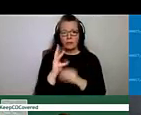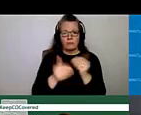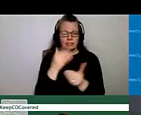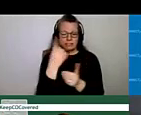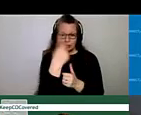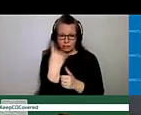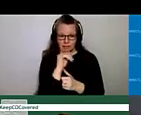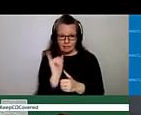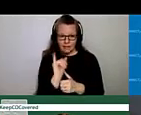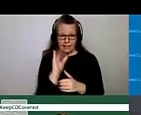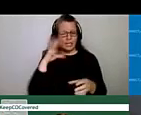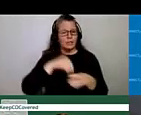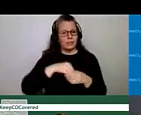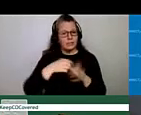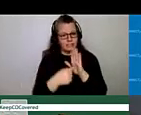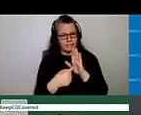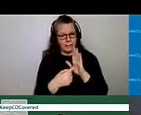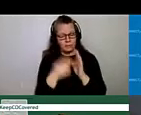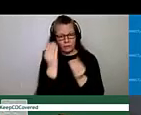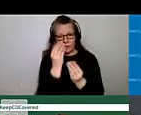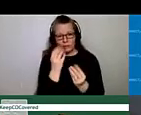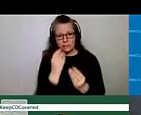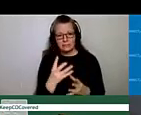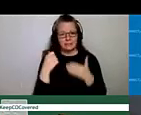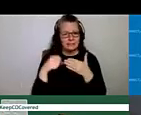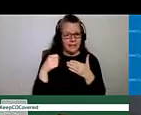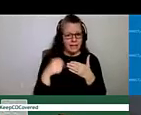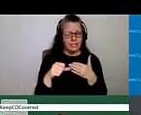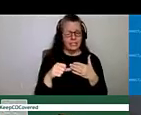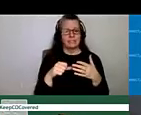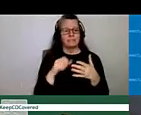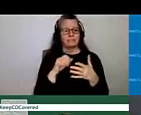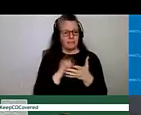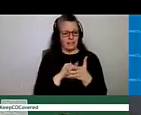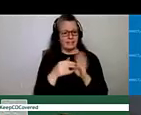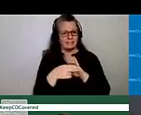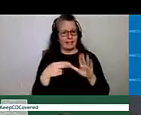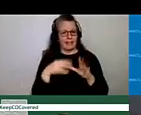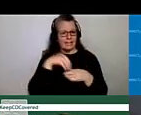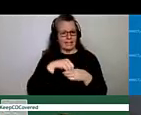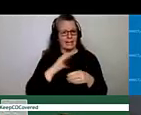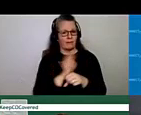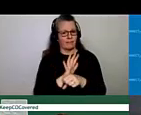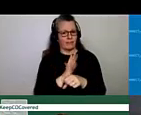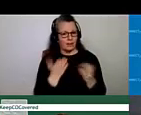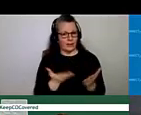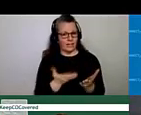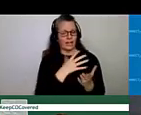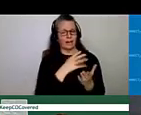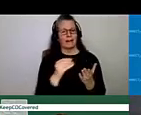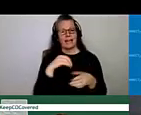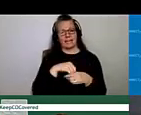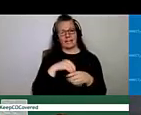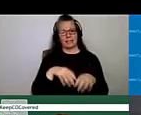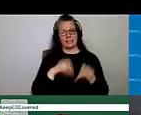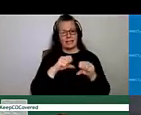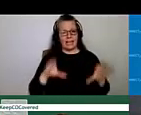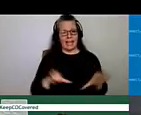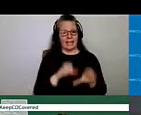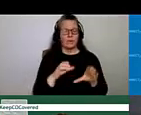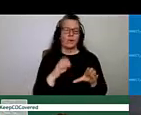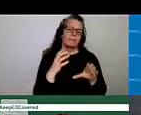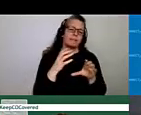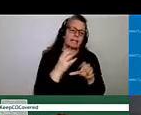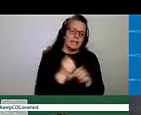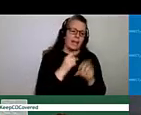including sample notices and letters, and those are highlighted in our video here and in our take action or get ready to take